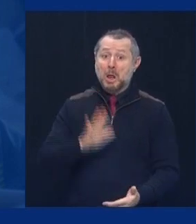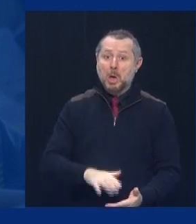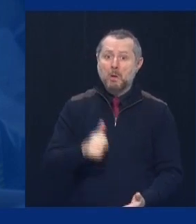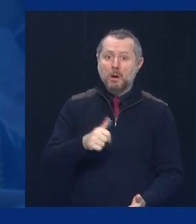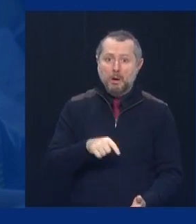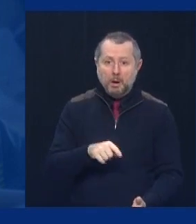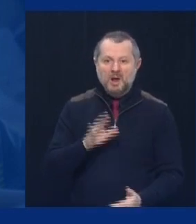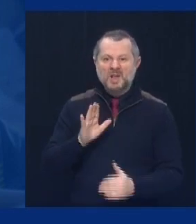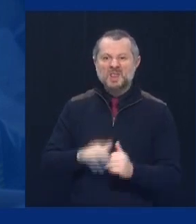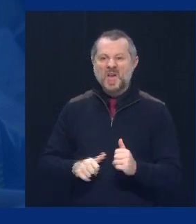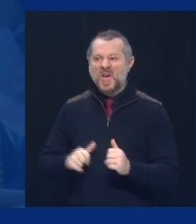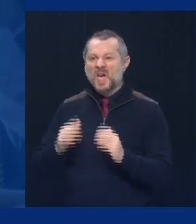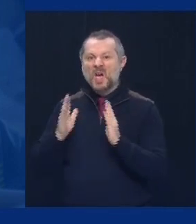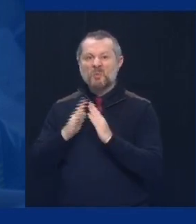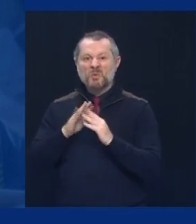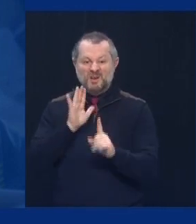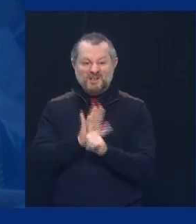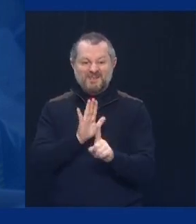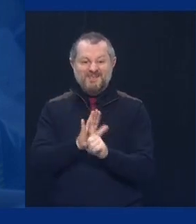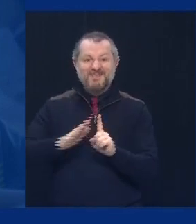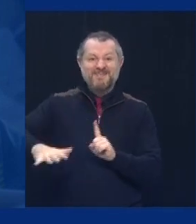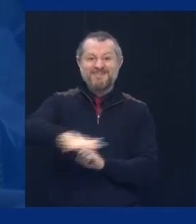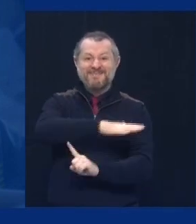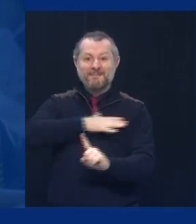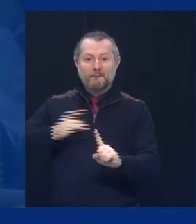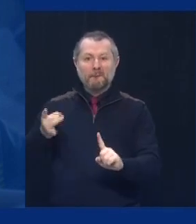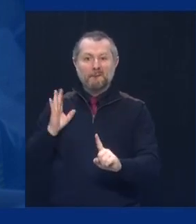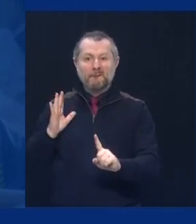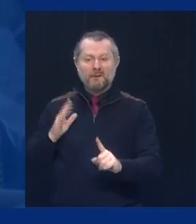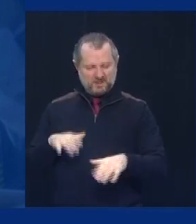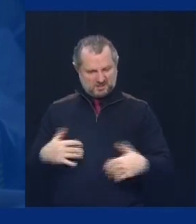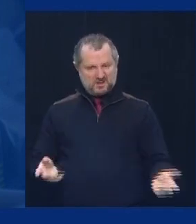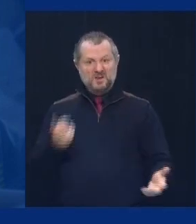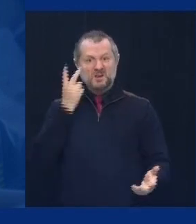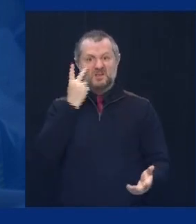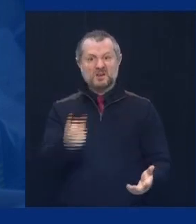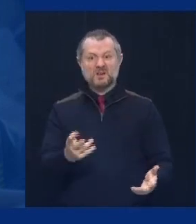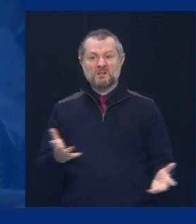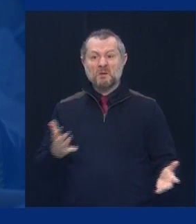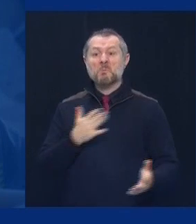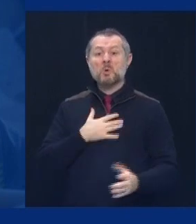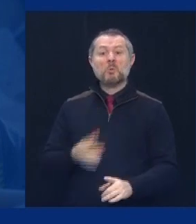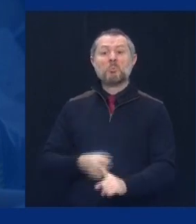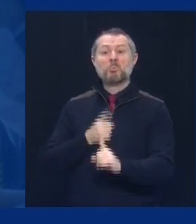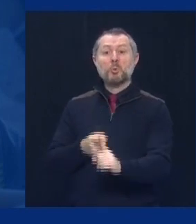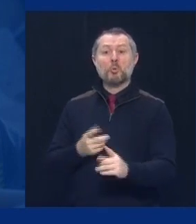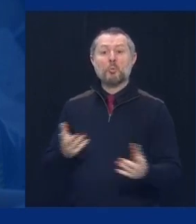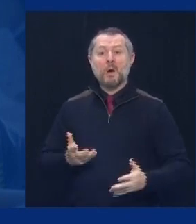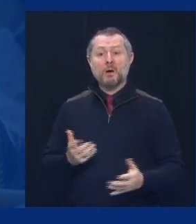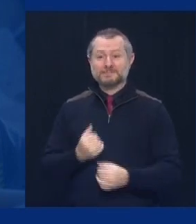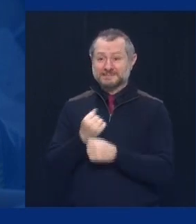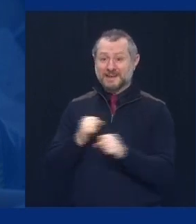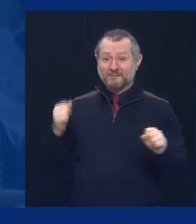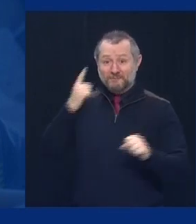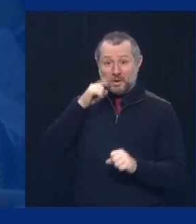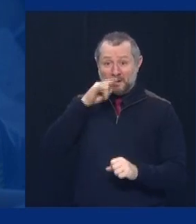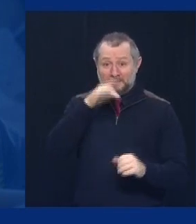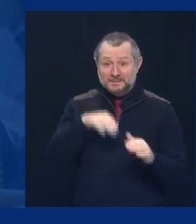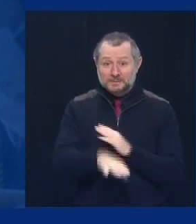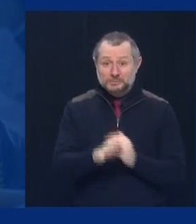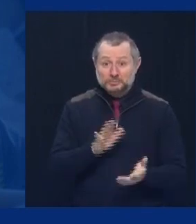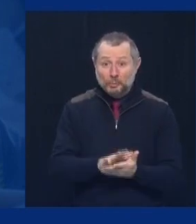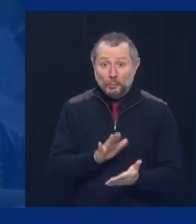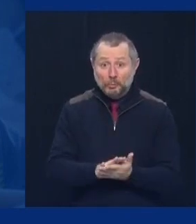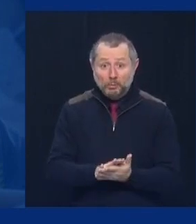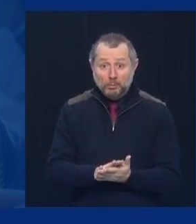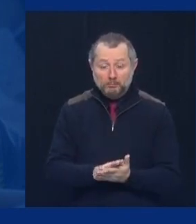the positivity rate in the surrounding community. My point is, if it is safer for the children to be in school,